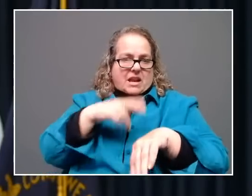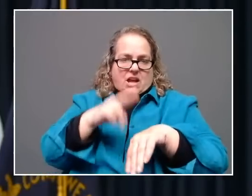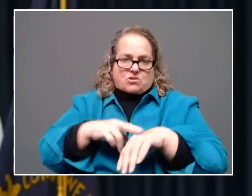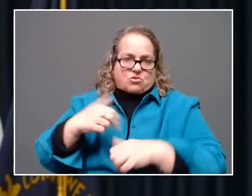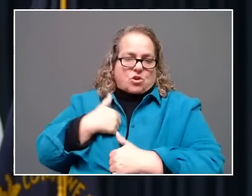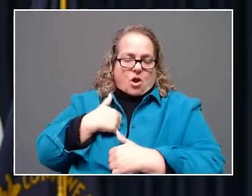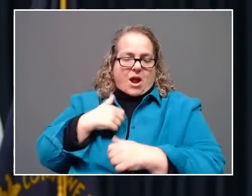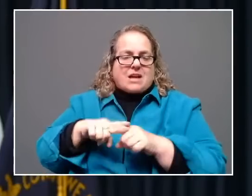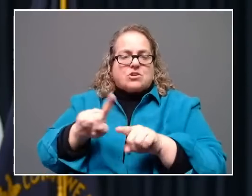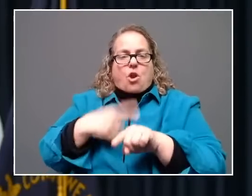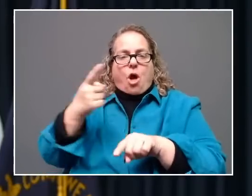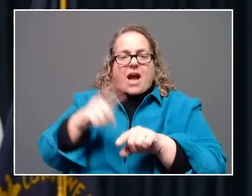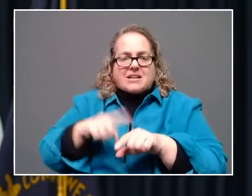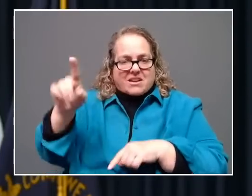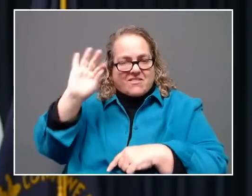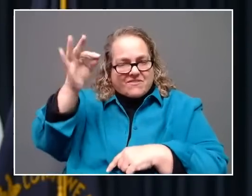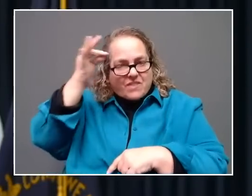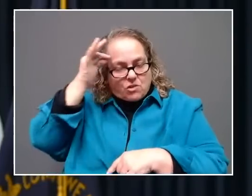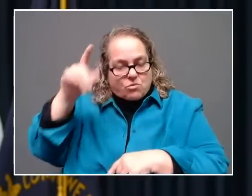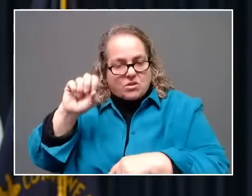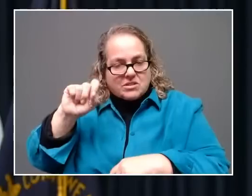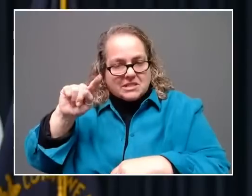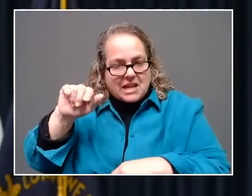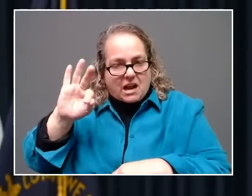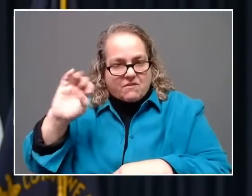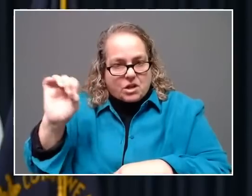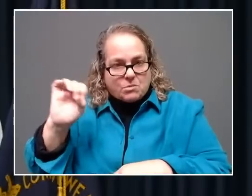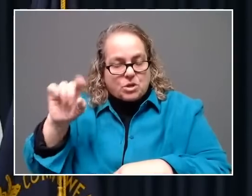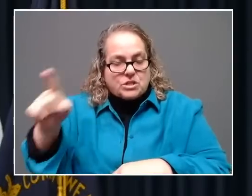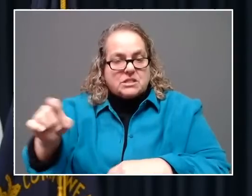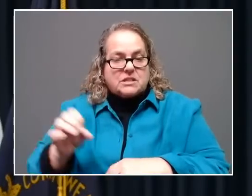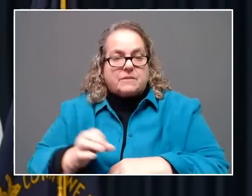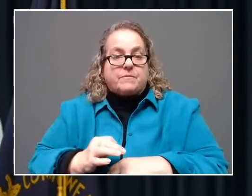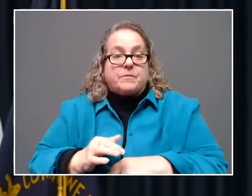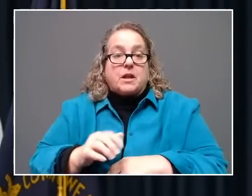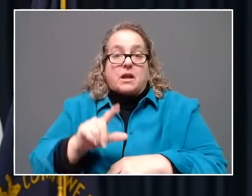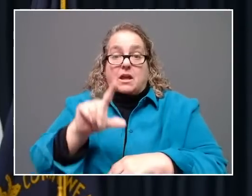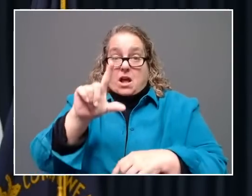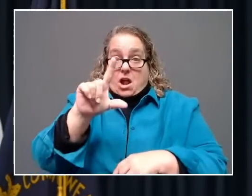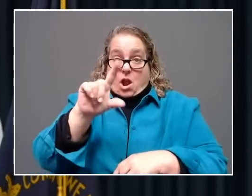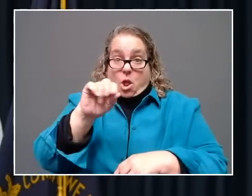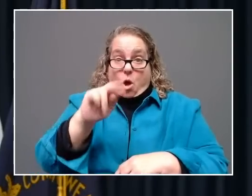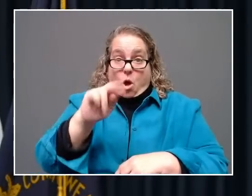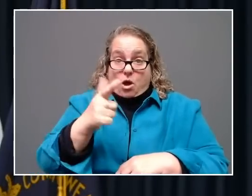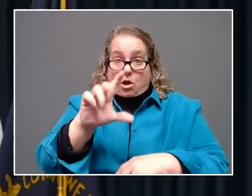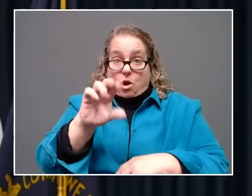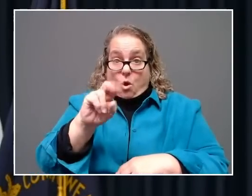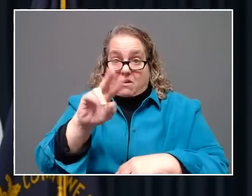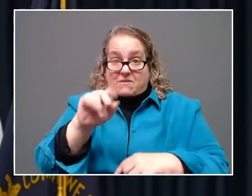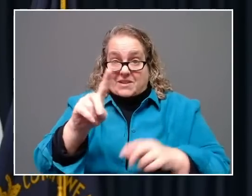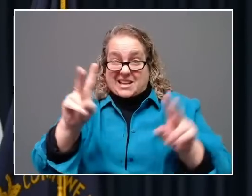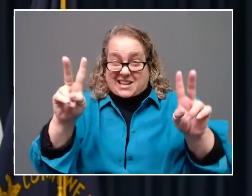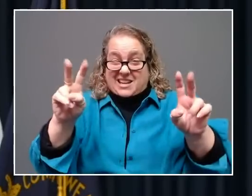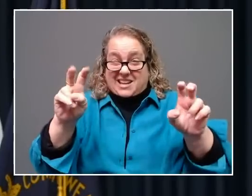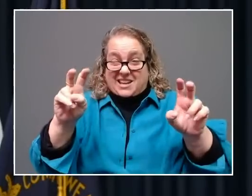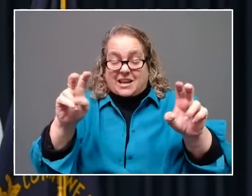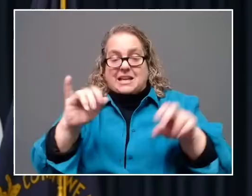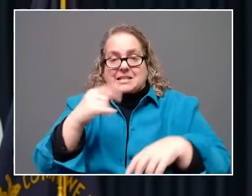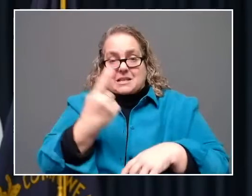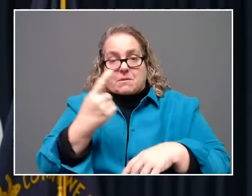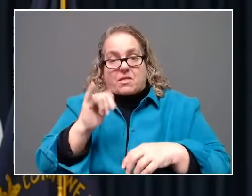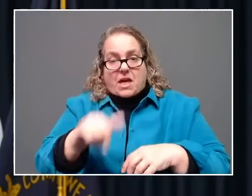federal state of emergency. Long COVID is something that I know the Department for Public Health is